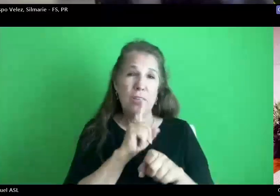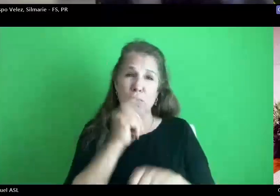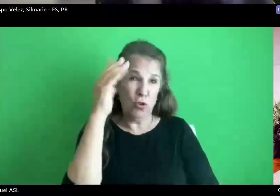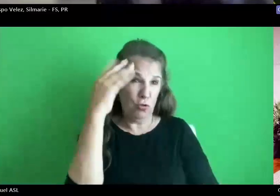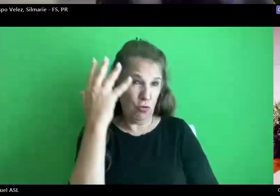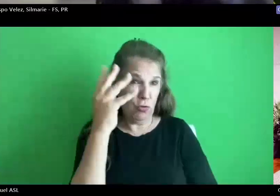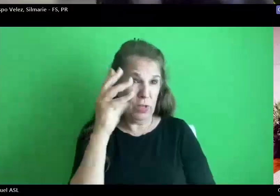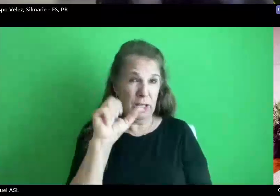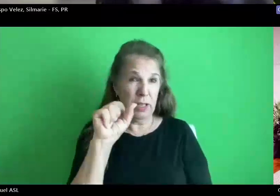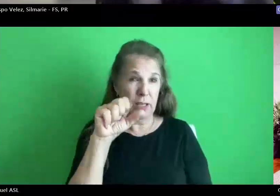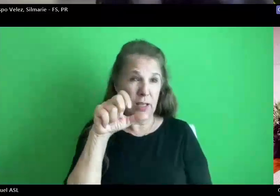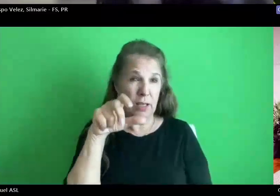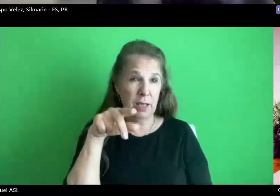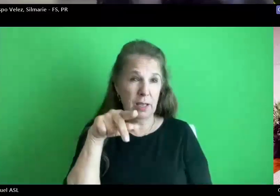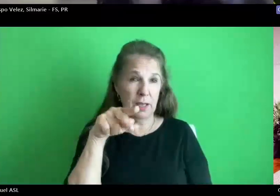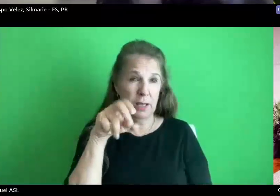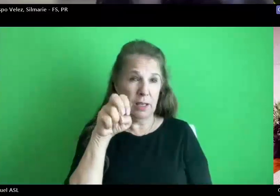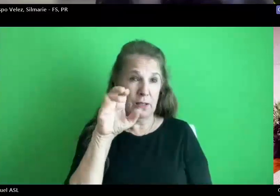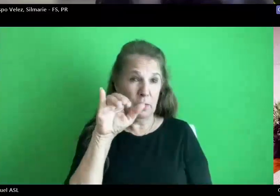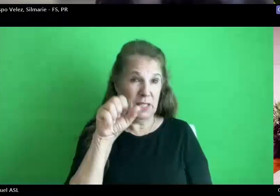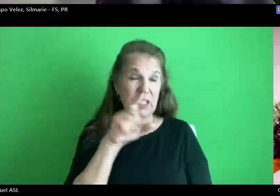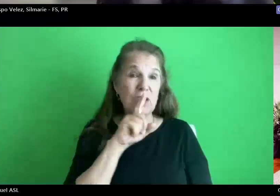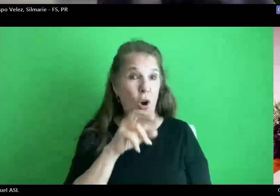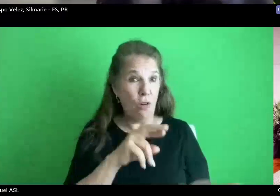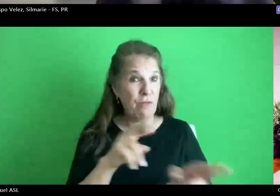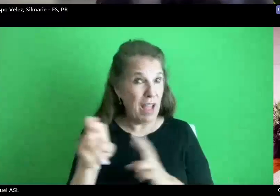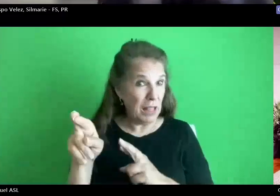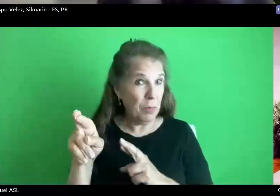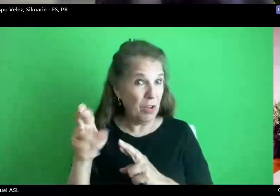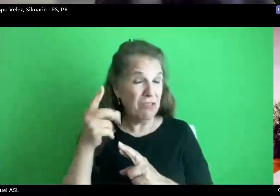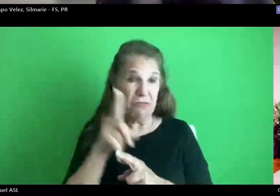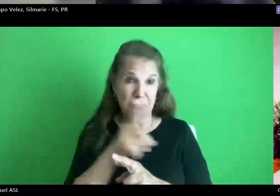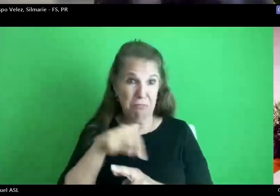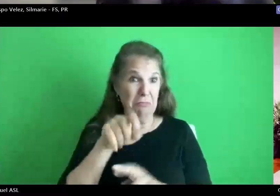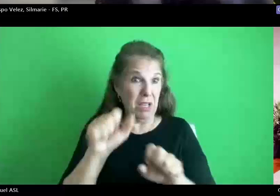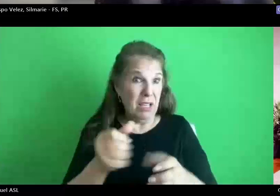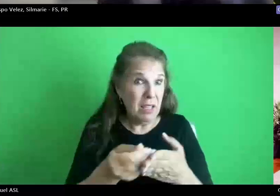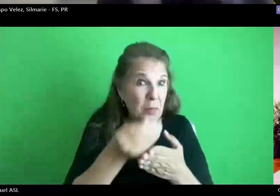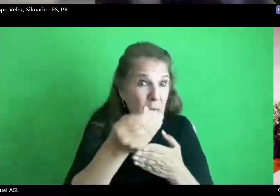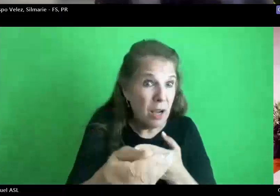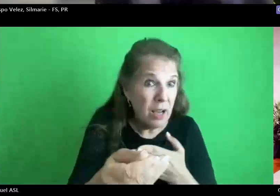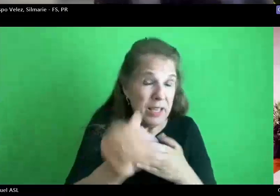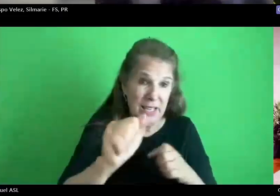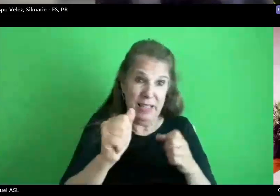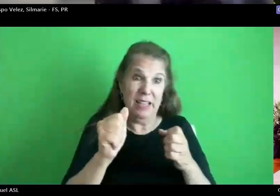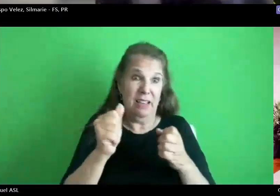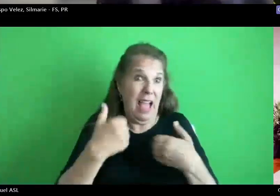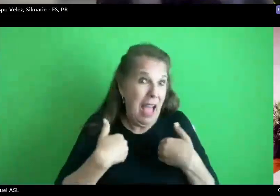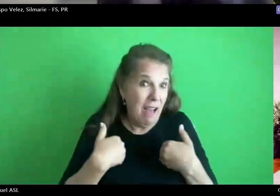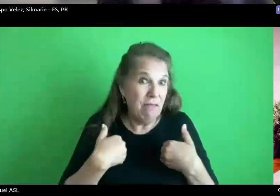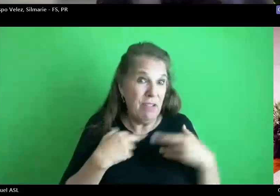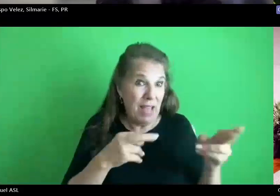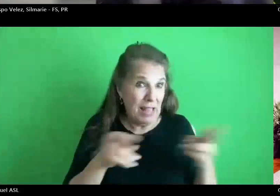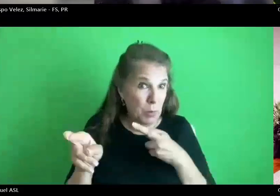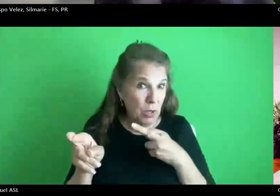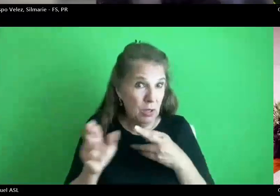might recommend, are they available on the market? Are they in the nurseries? Those are all sorts of